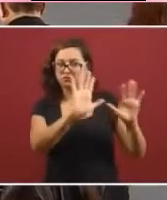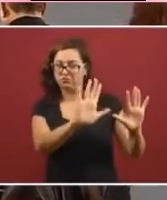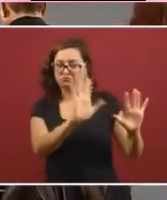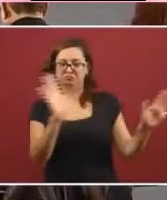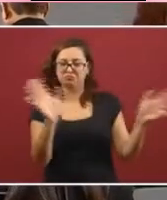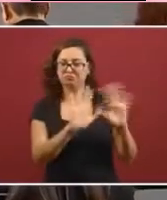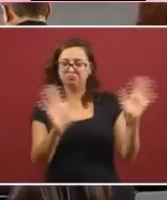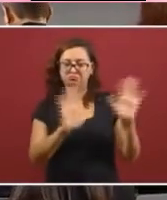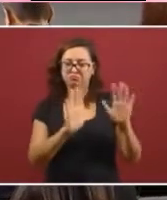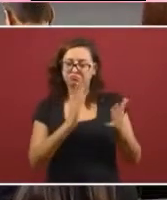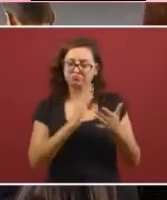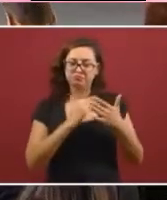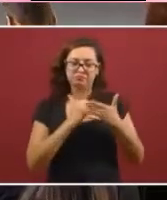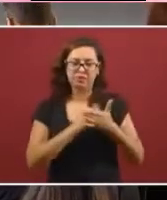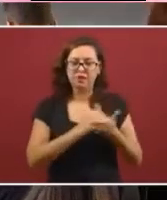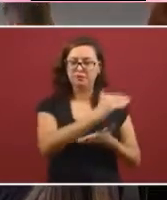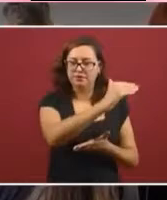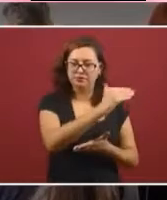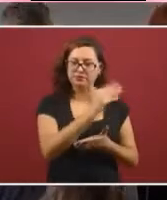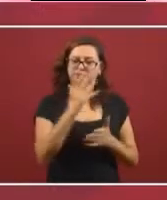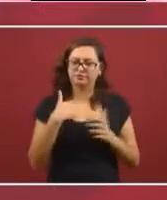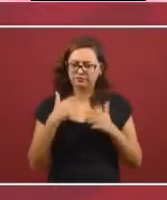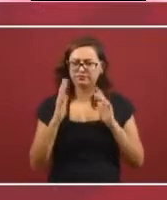countries. But